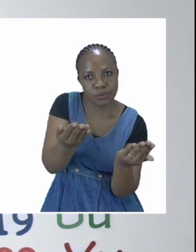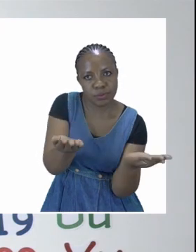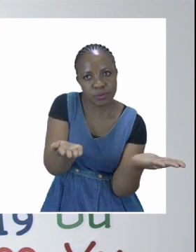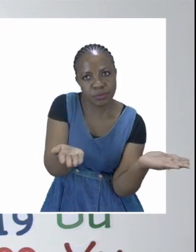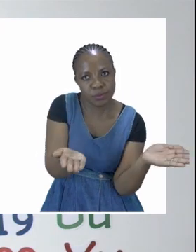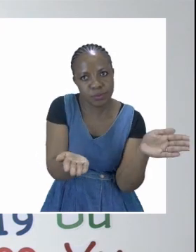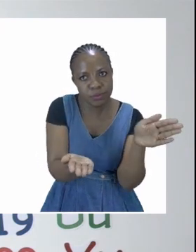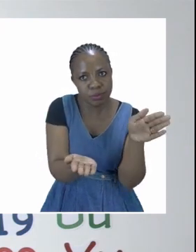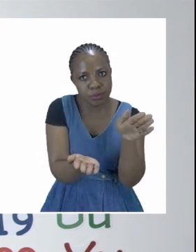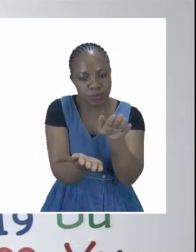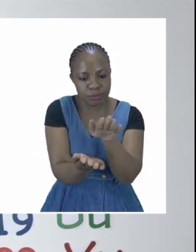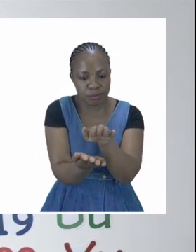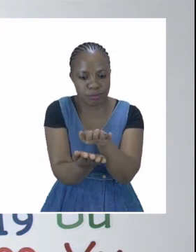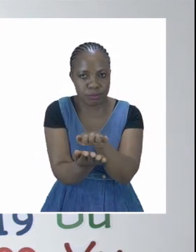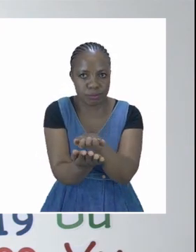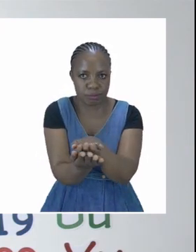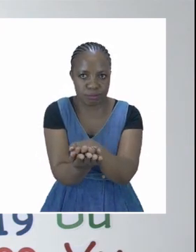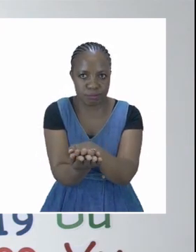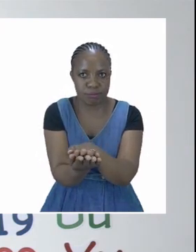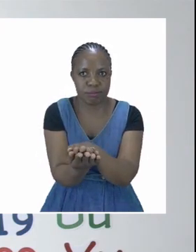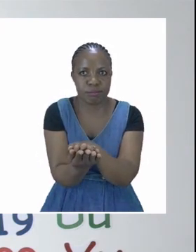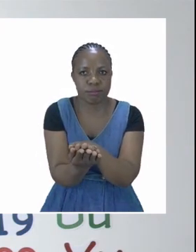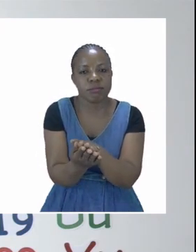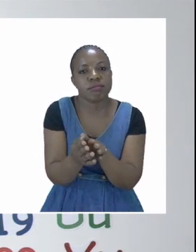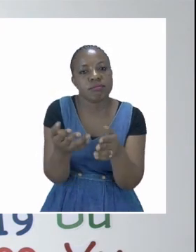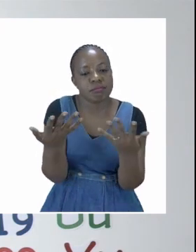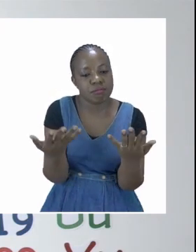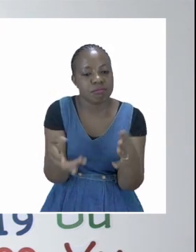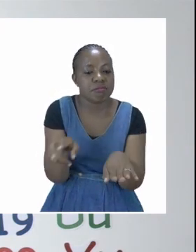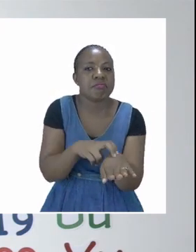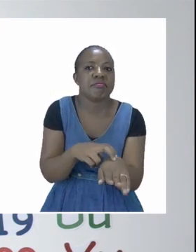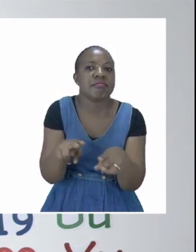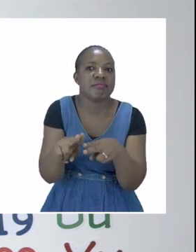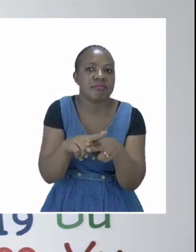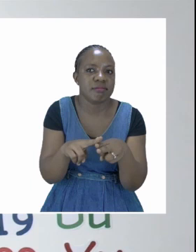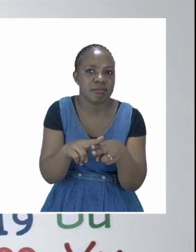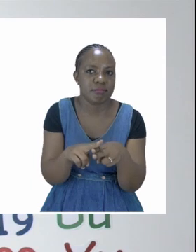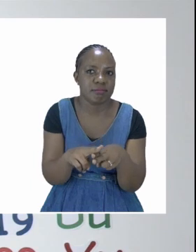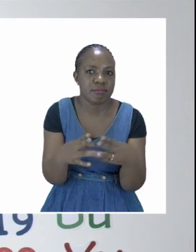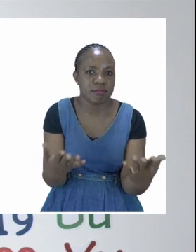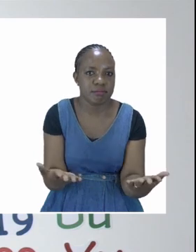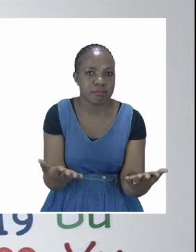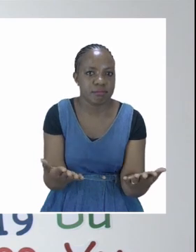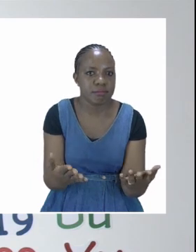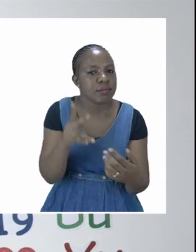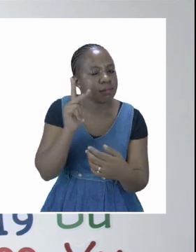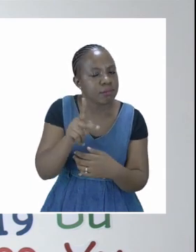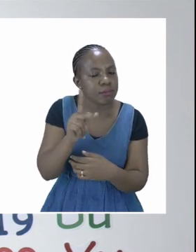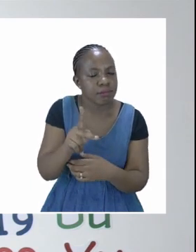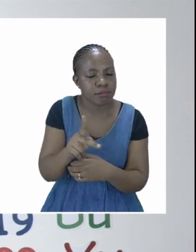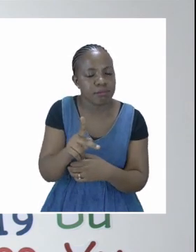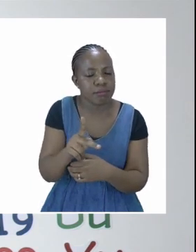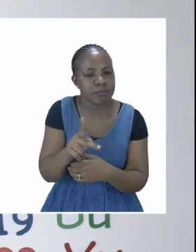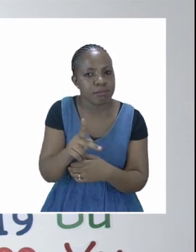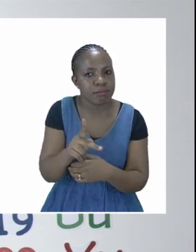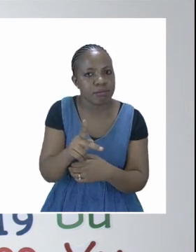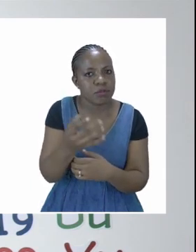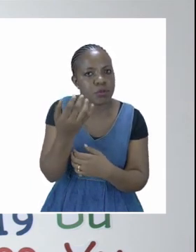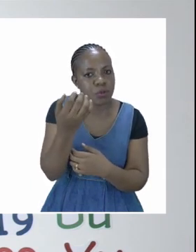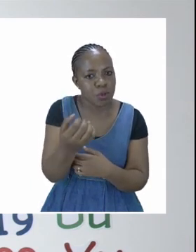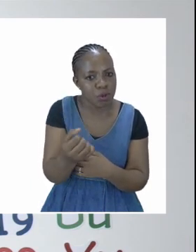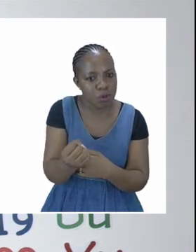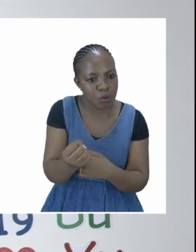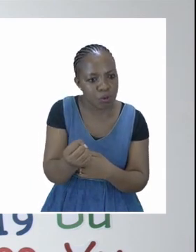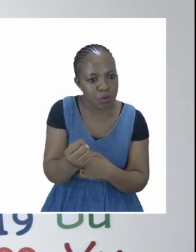it for ready to use. But there is more. We are also available on